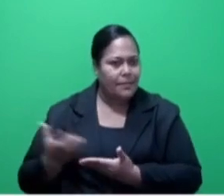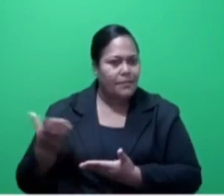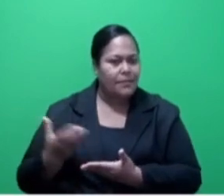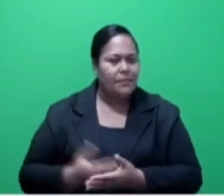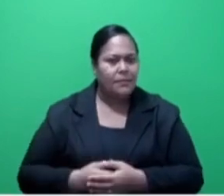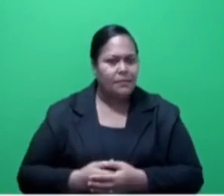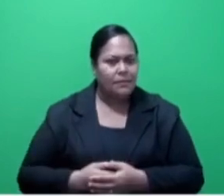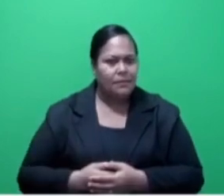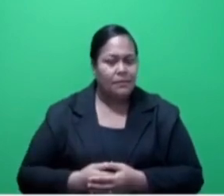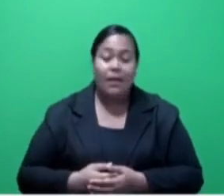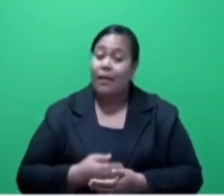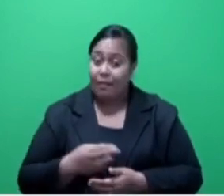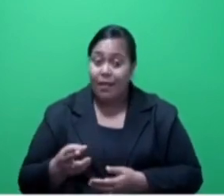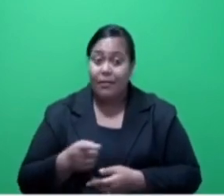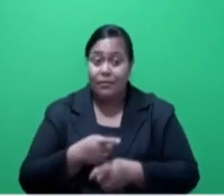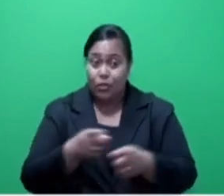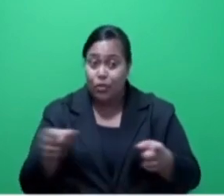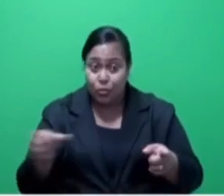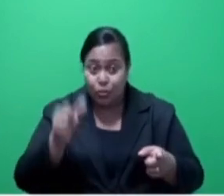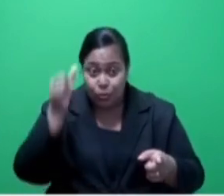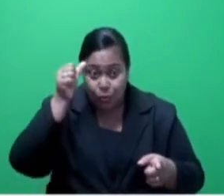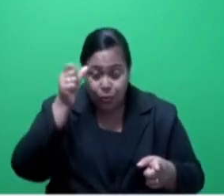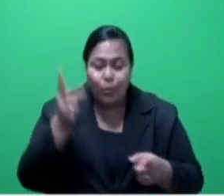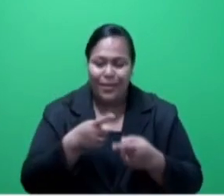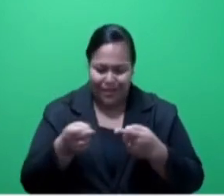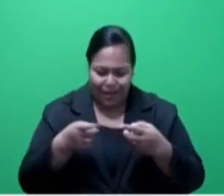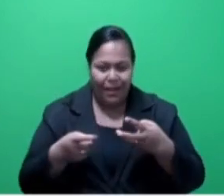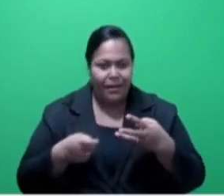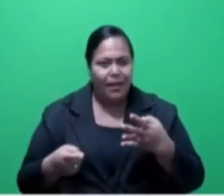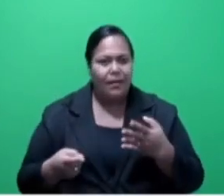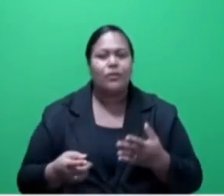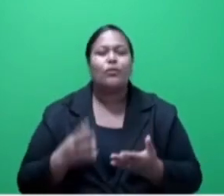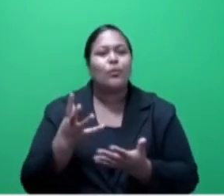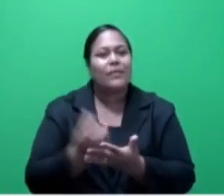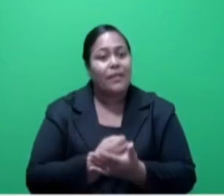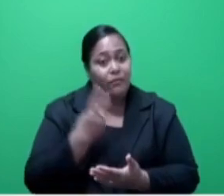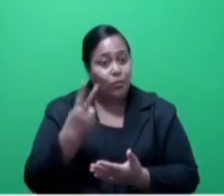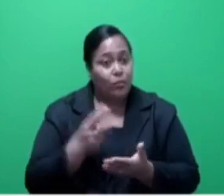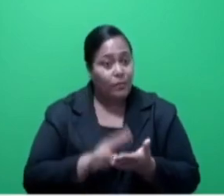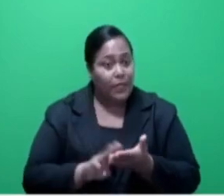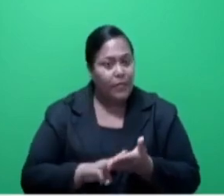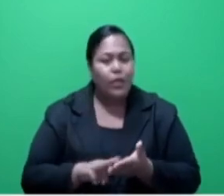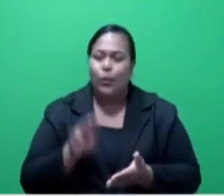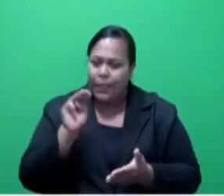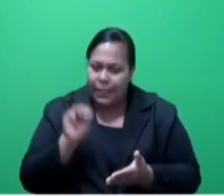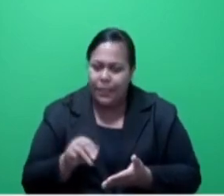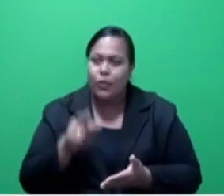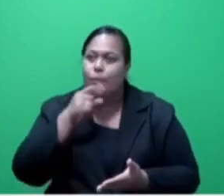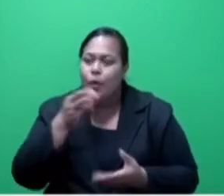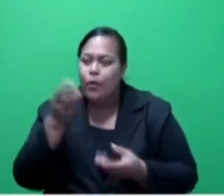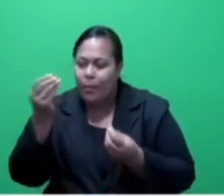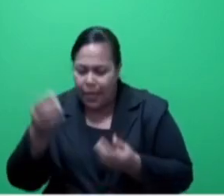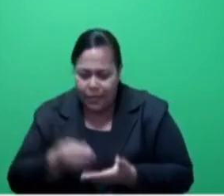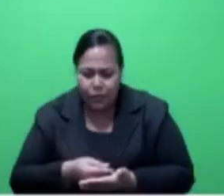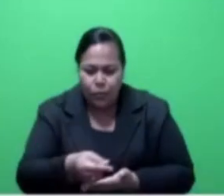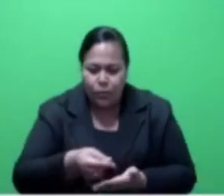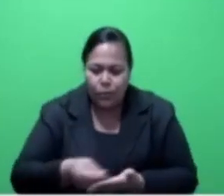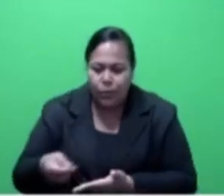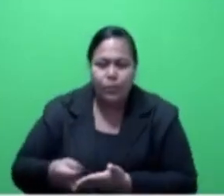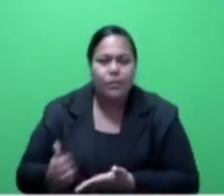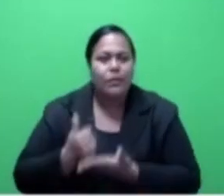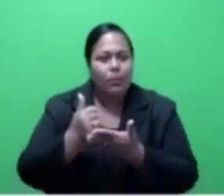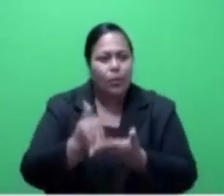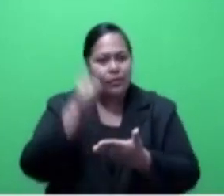people to know that this is what we will cut on to save $2 billion. It's precisely what they're saying. Because they have